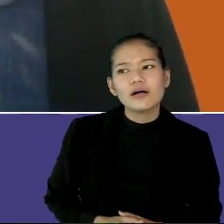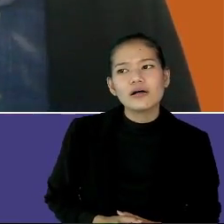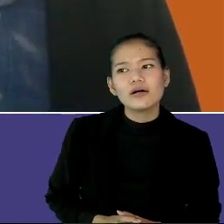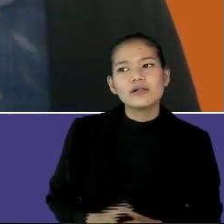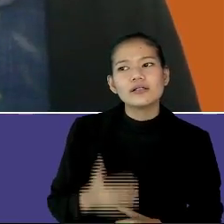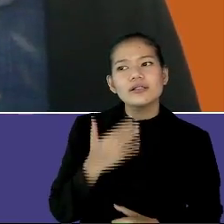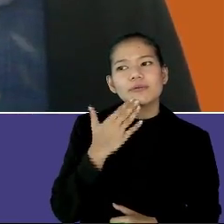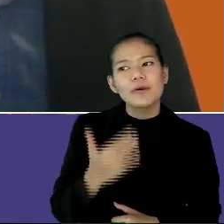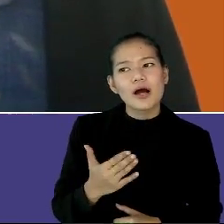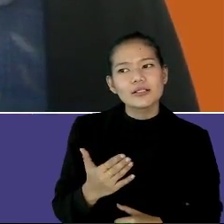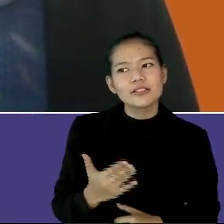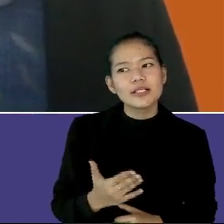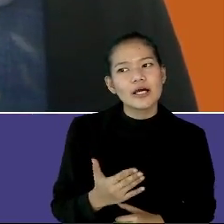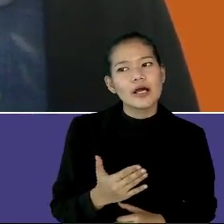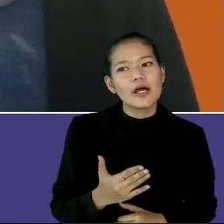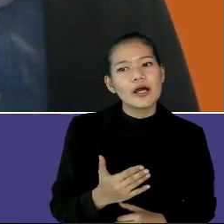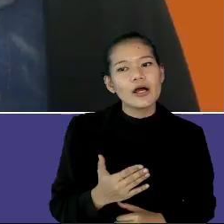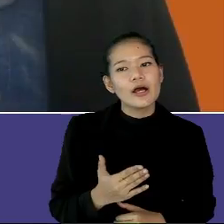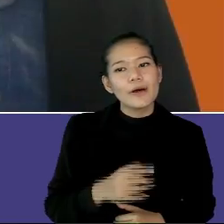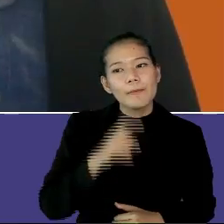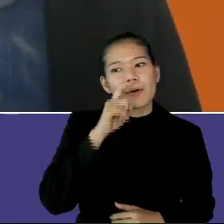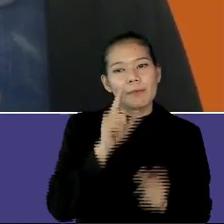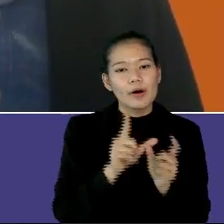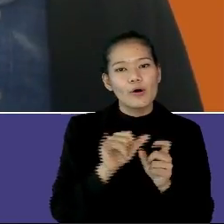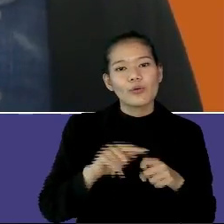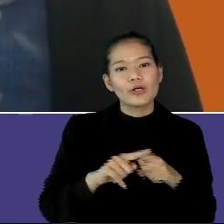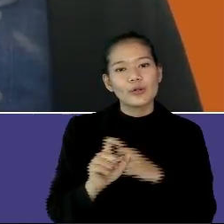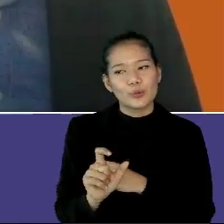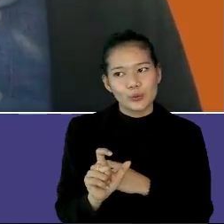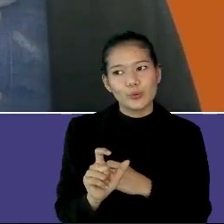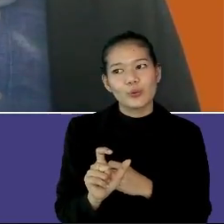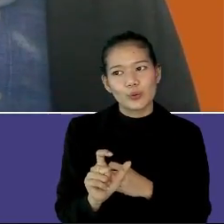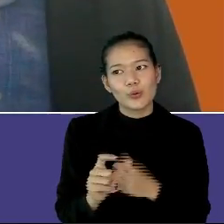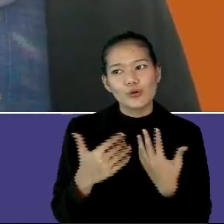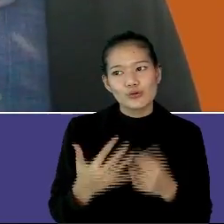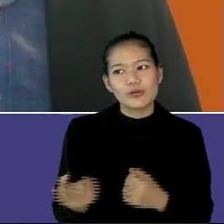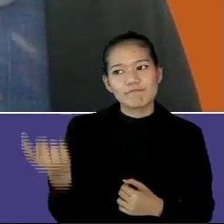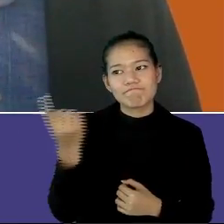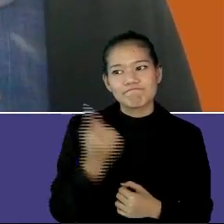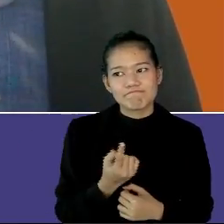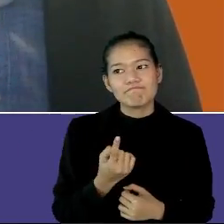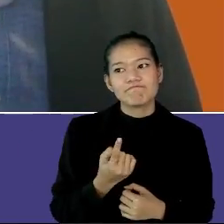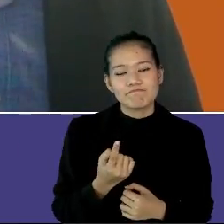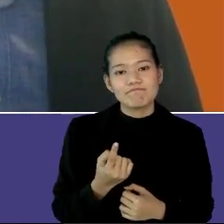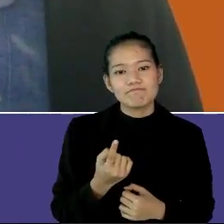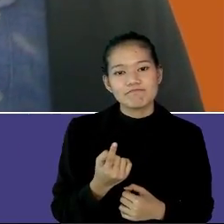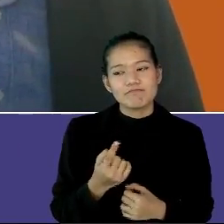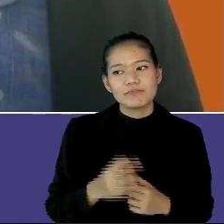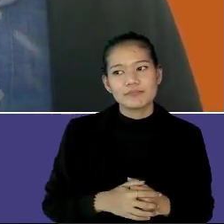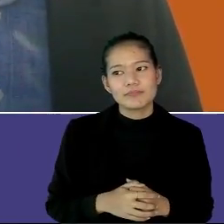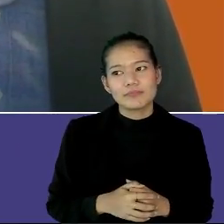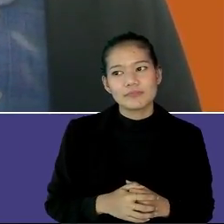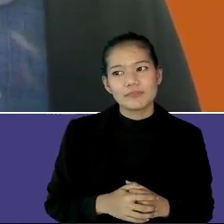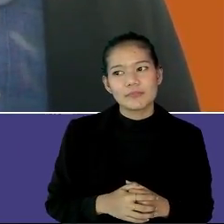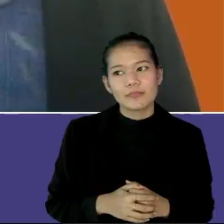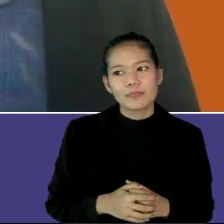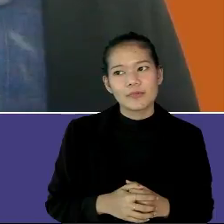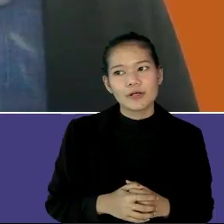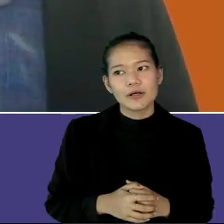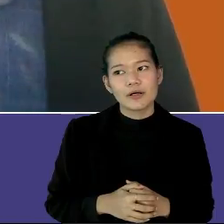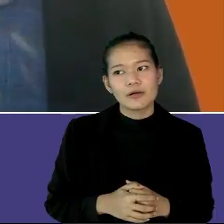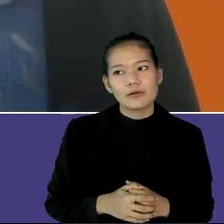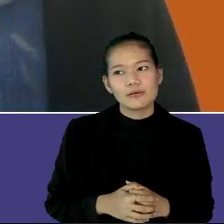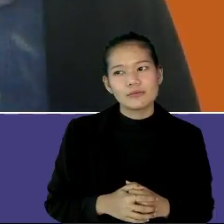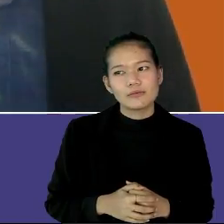So thank you, Professor Wiku, for what is becoming a regular briefing with the JFCC. This is obviously a very